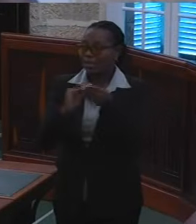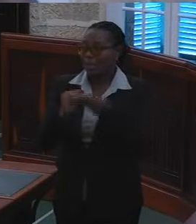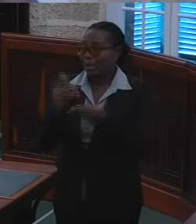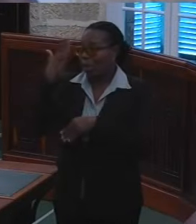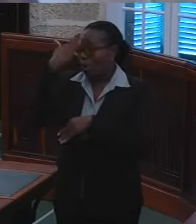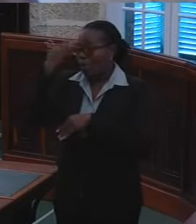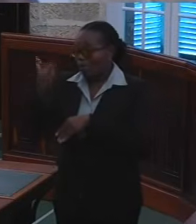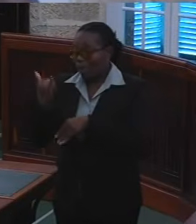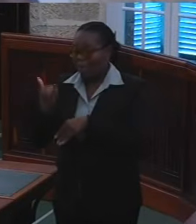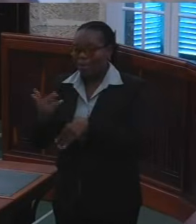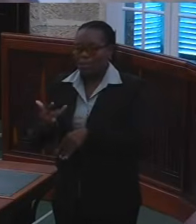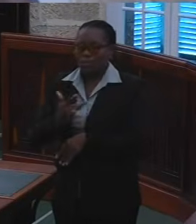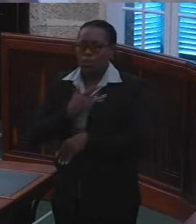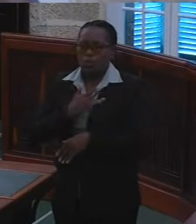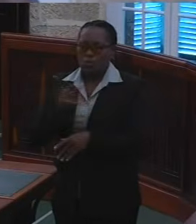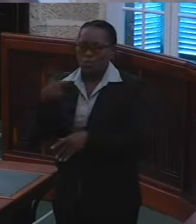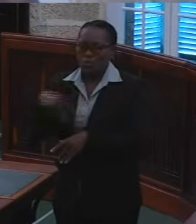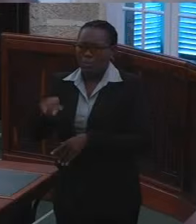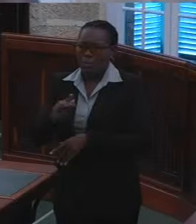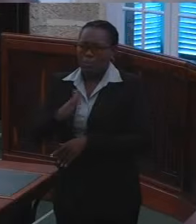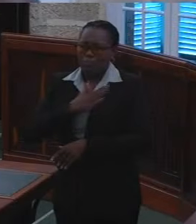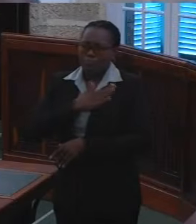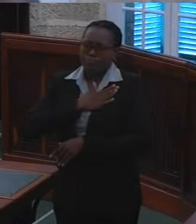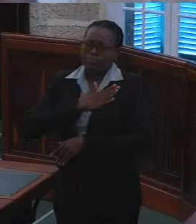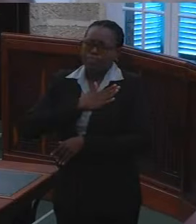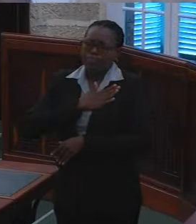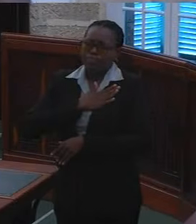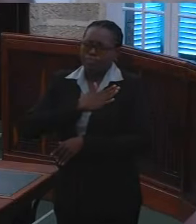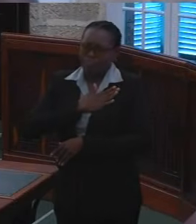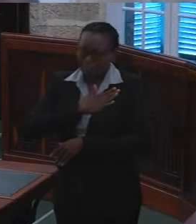it may be a whole day for me. Mr. Speaker,